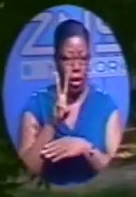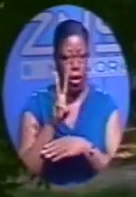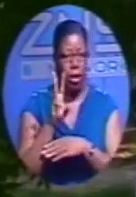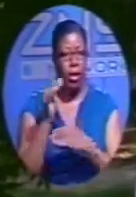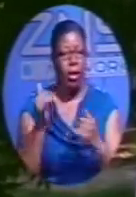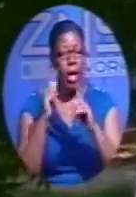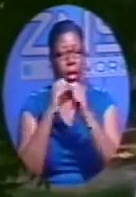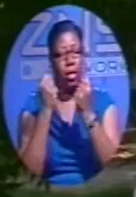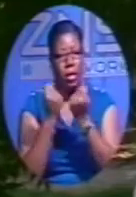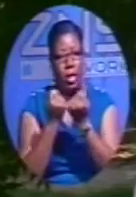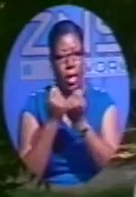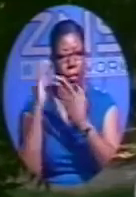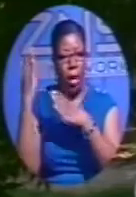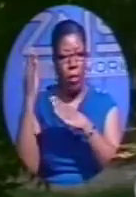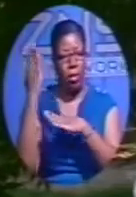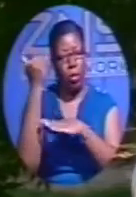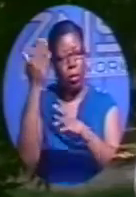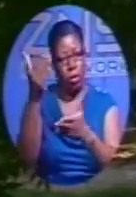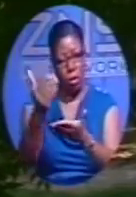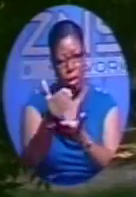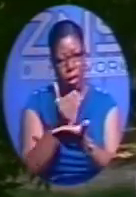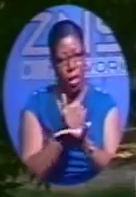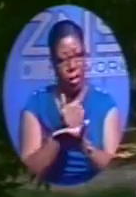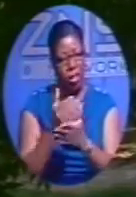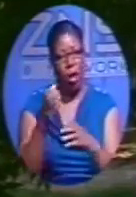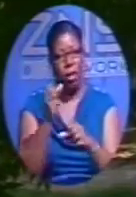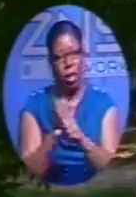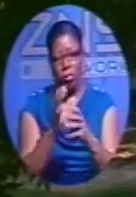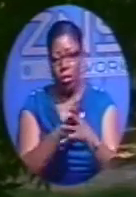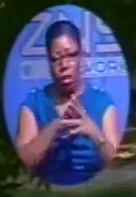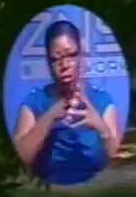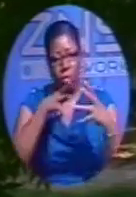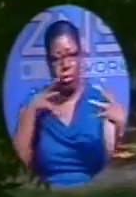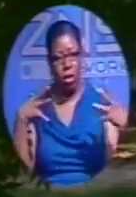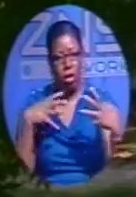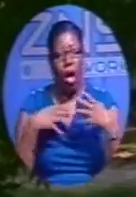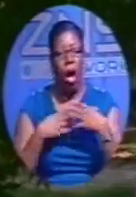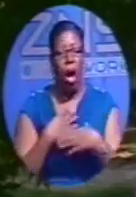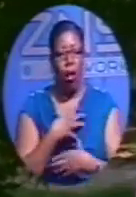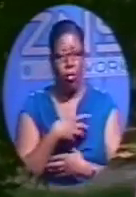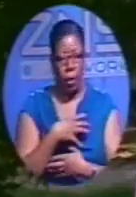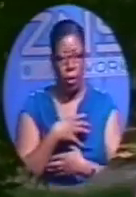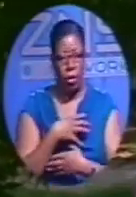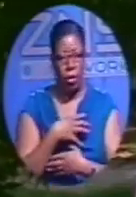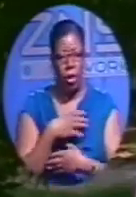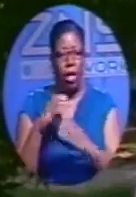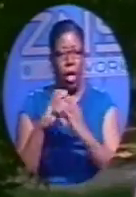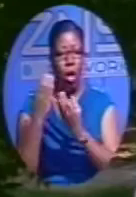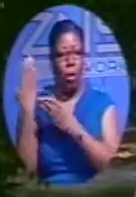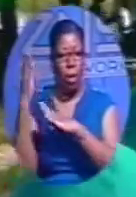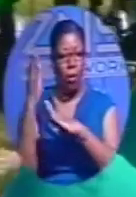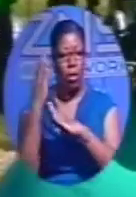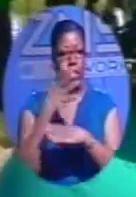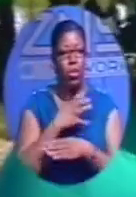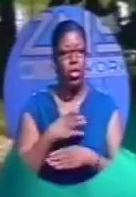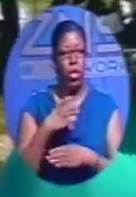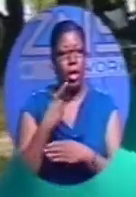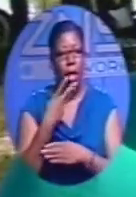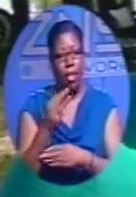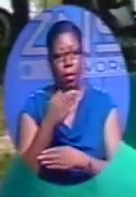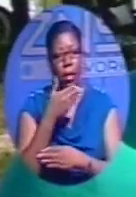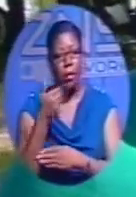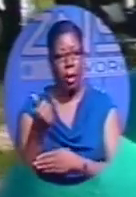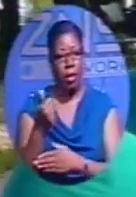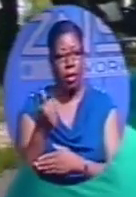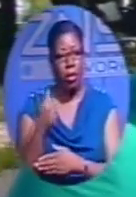to collect a whole heap of medals. Now, the whole Bahamas, along with corporate Bahamas, wishing Team Bahamas the best. We are one of the big